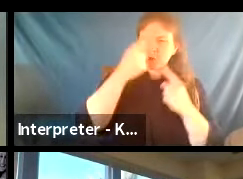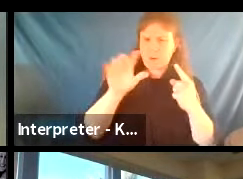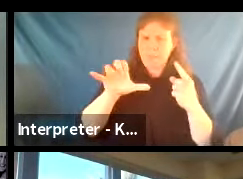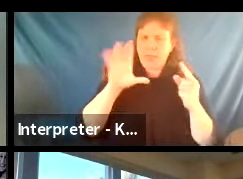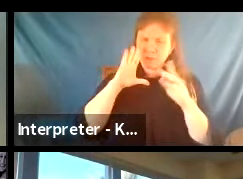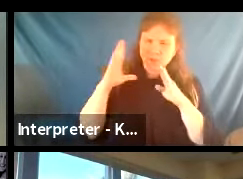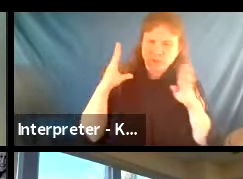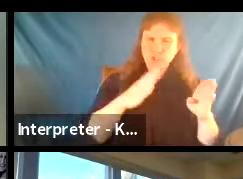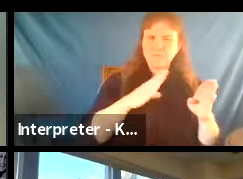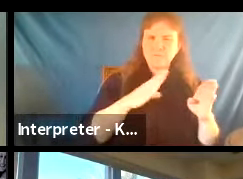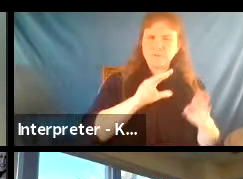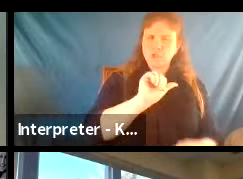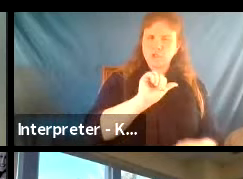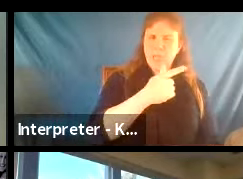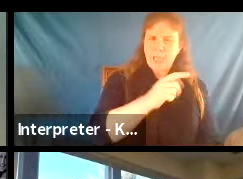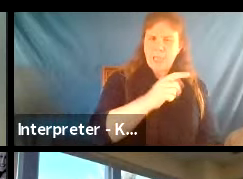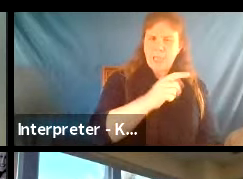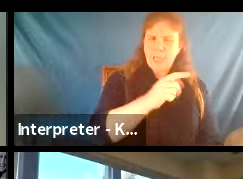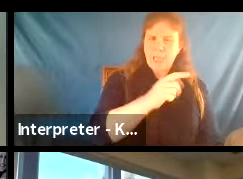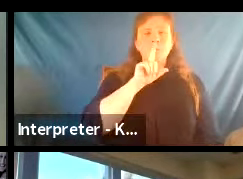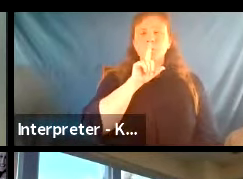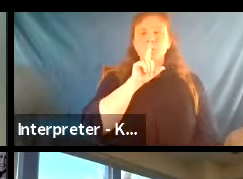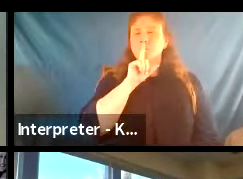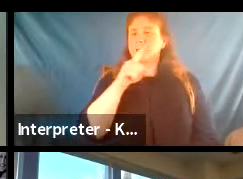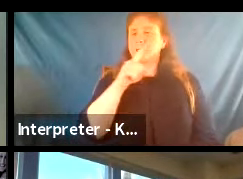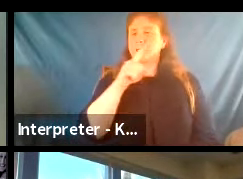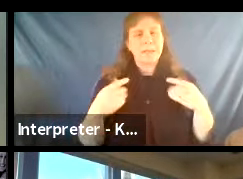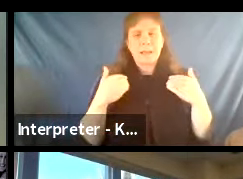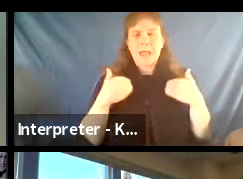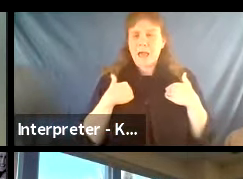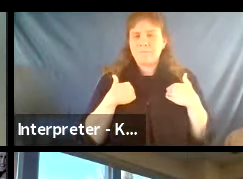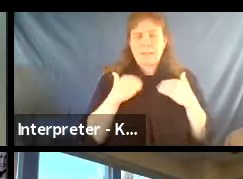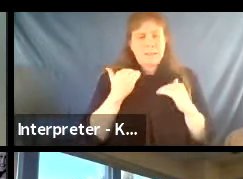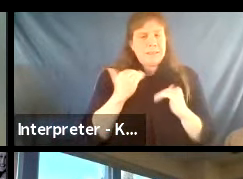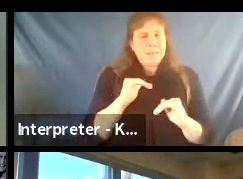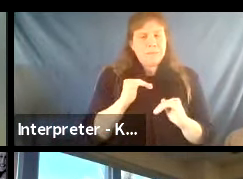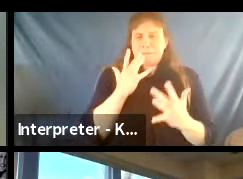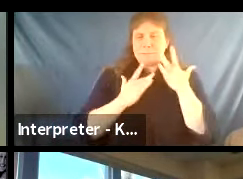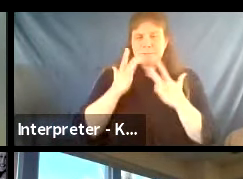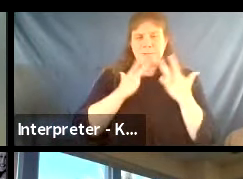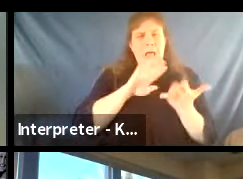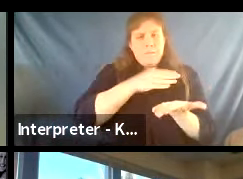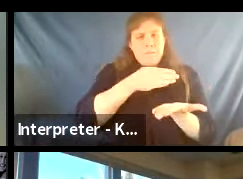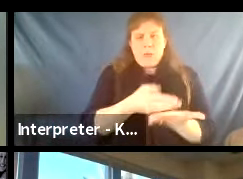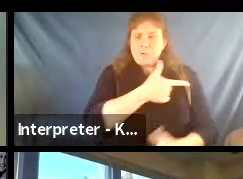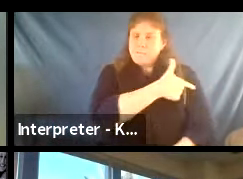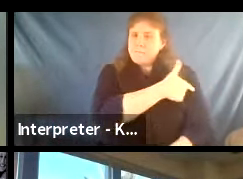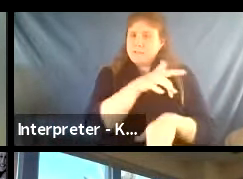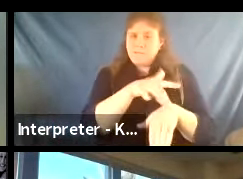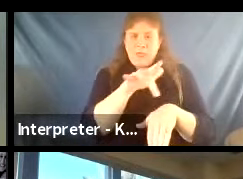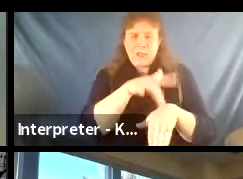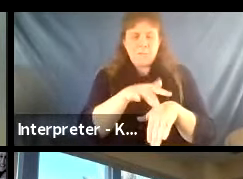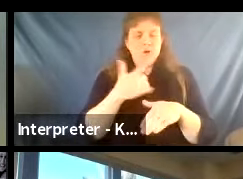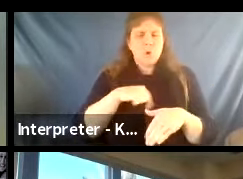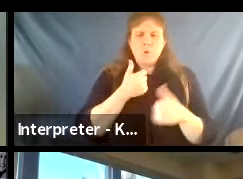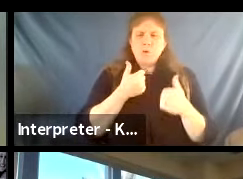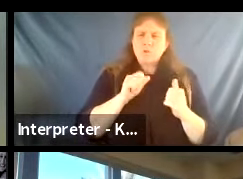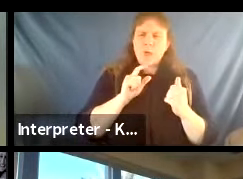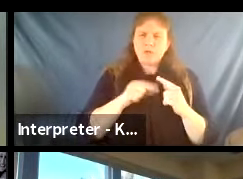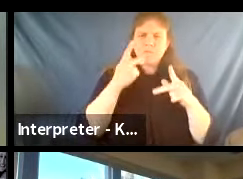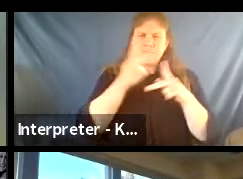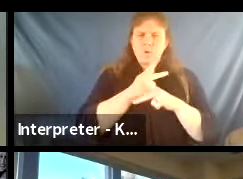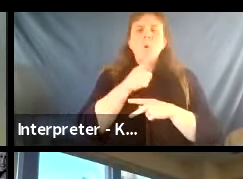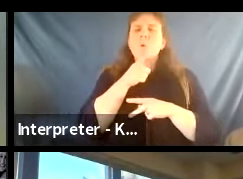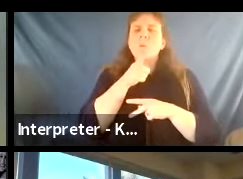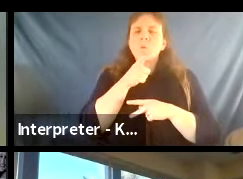this really small amount of vaccine, trying to look at who is, again, who's filling our hospitals, who is the most, who's dying